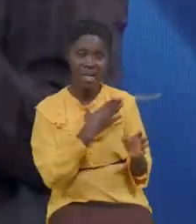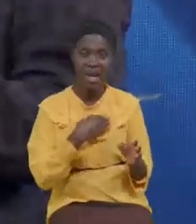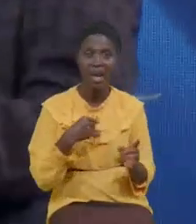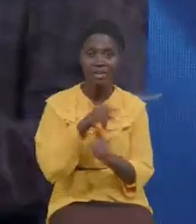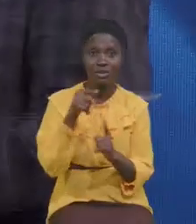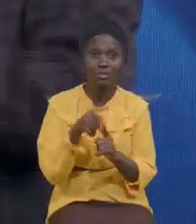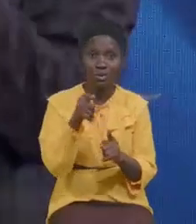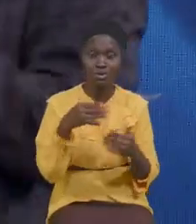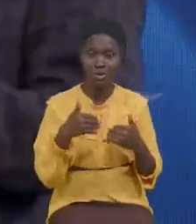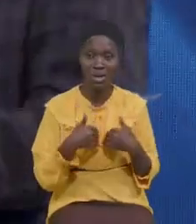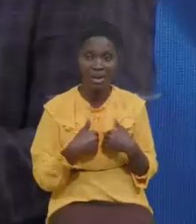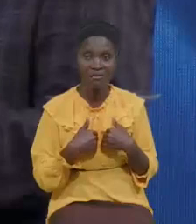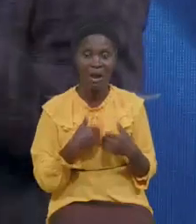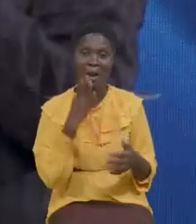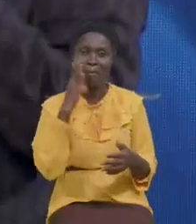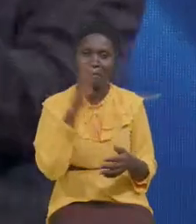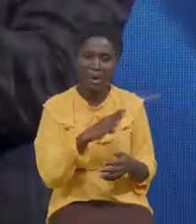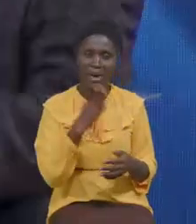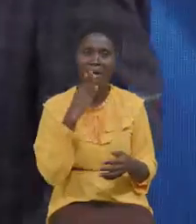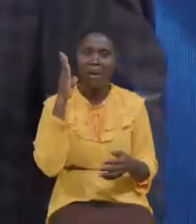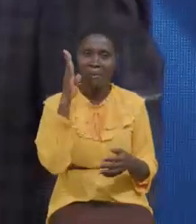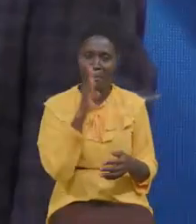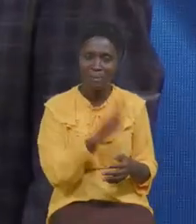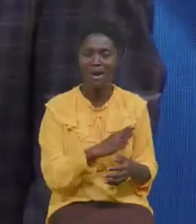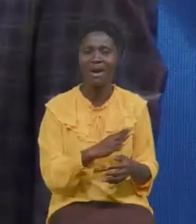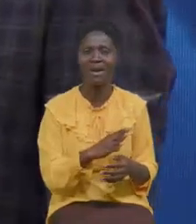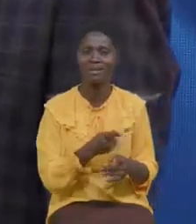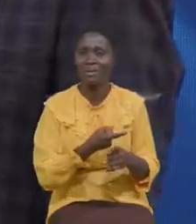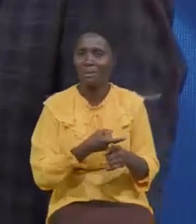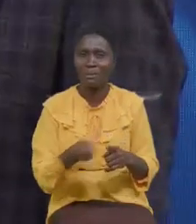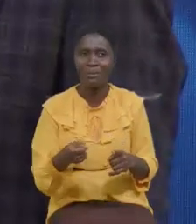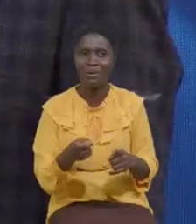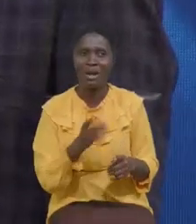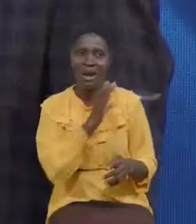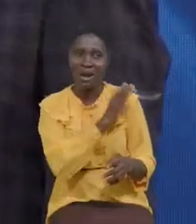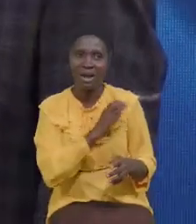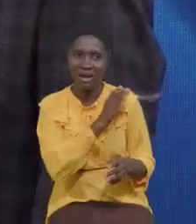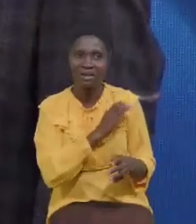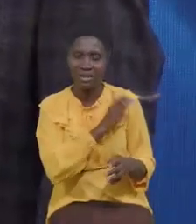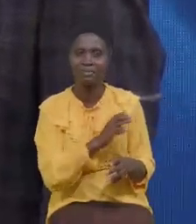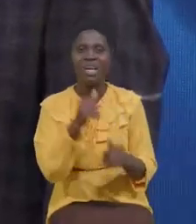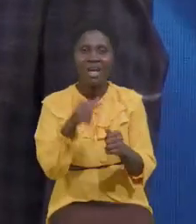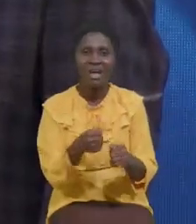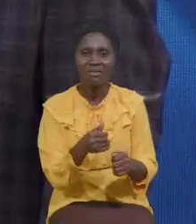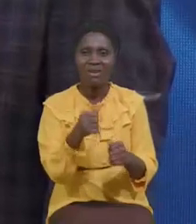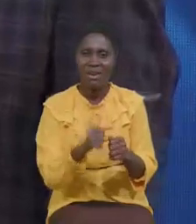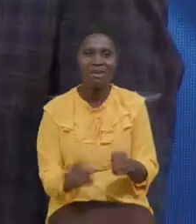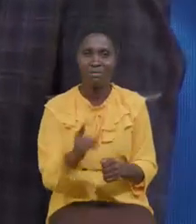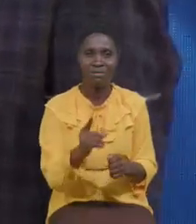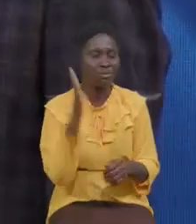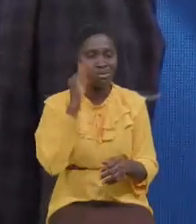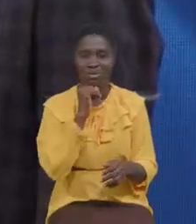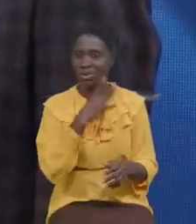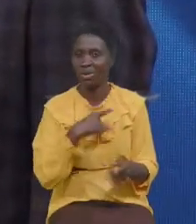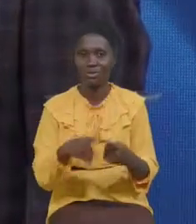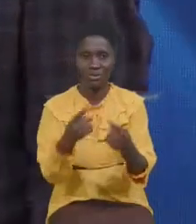have bad, injurious character, everybody will be after you. That thing does not pay.